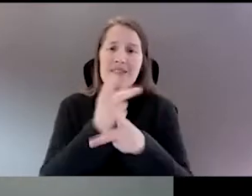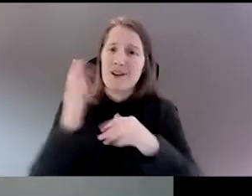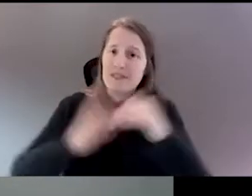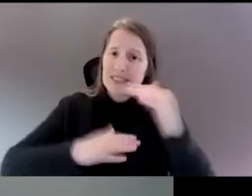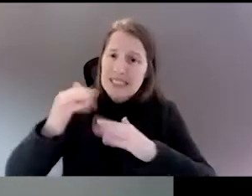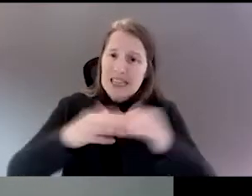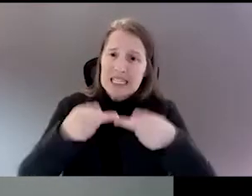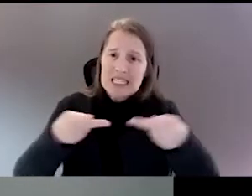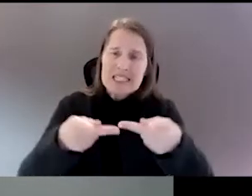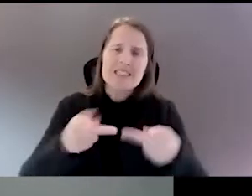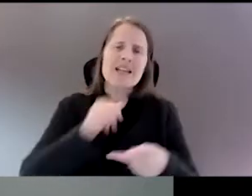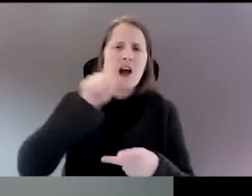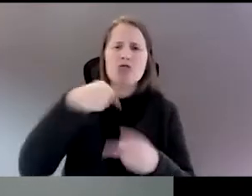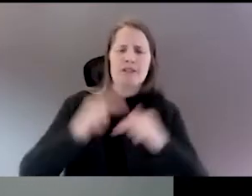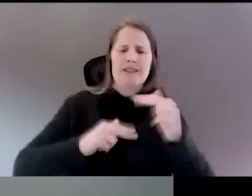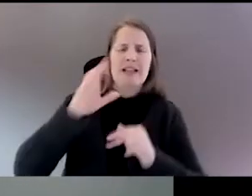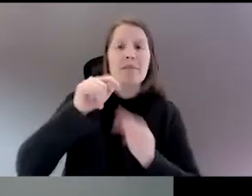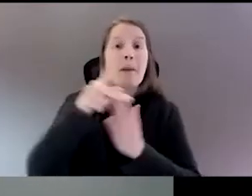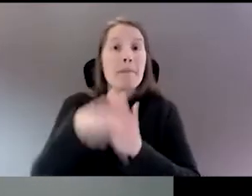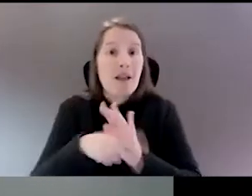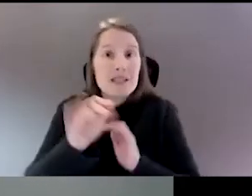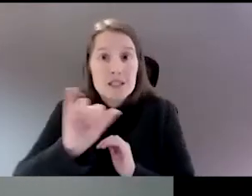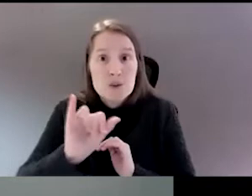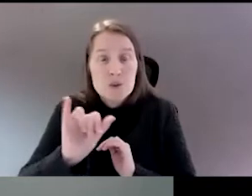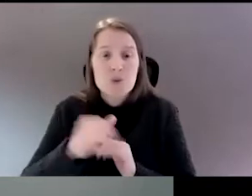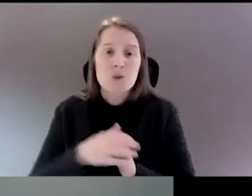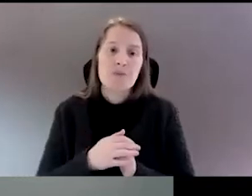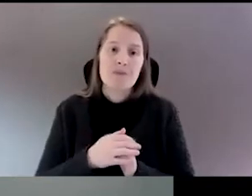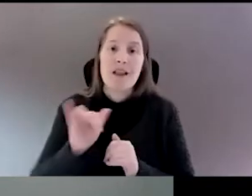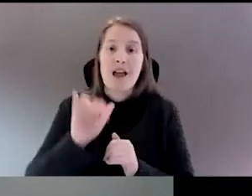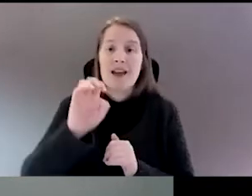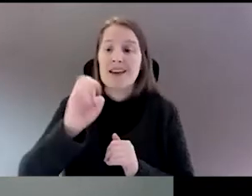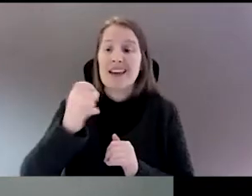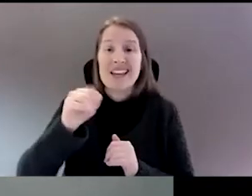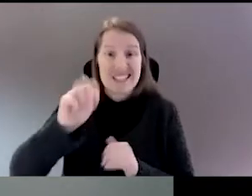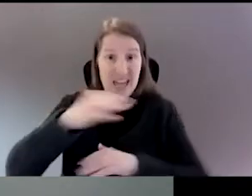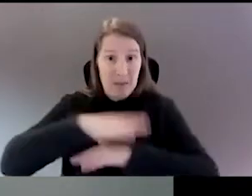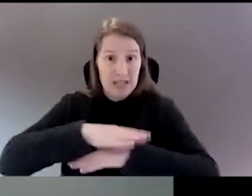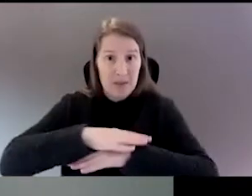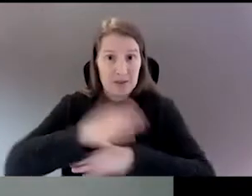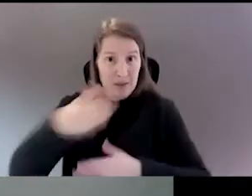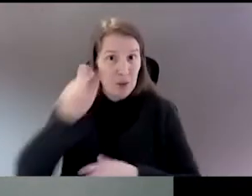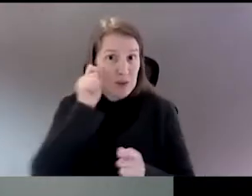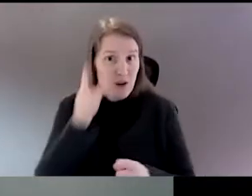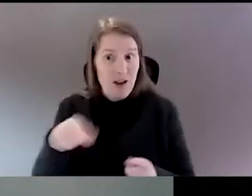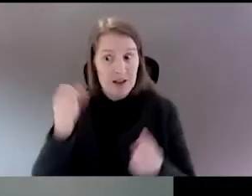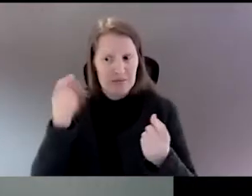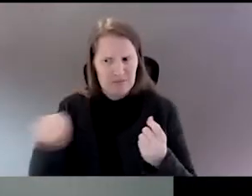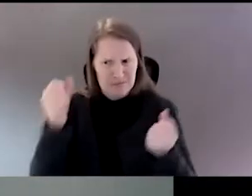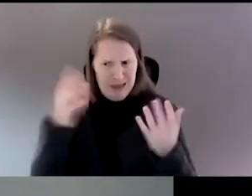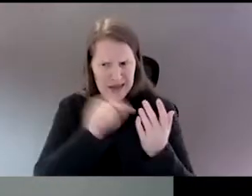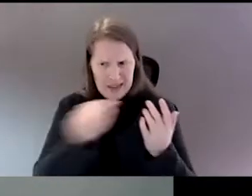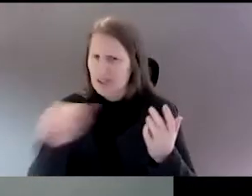but their policies, such as examination tables. You'd be shocked at who does not have accessible